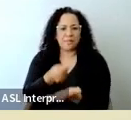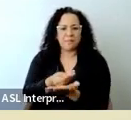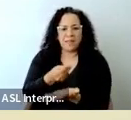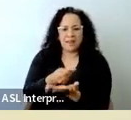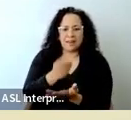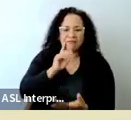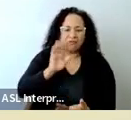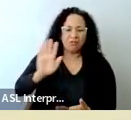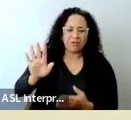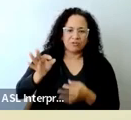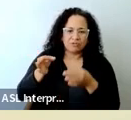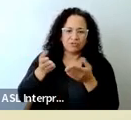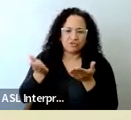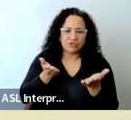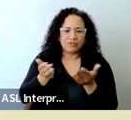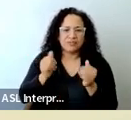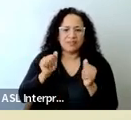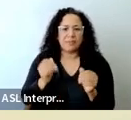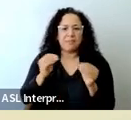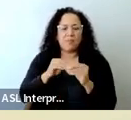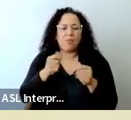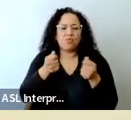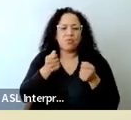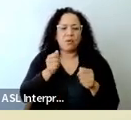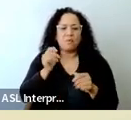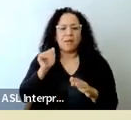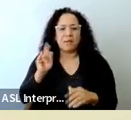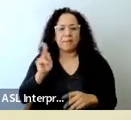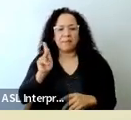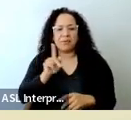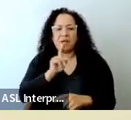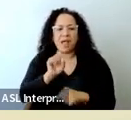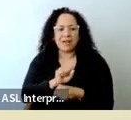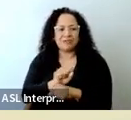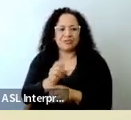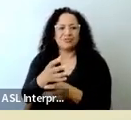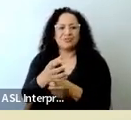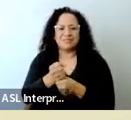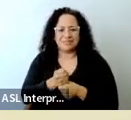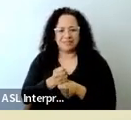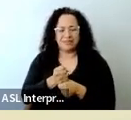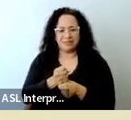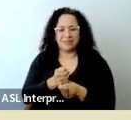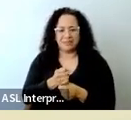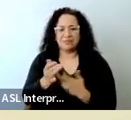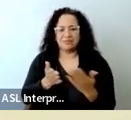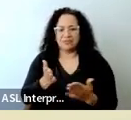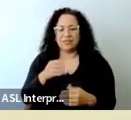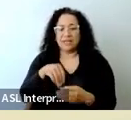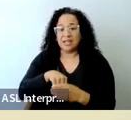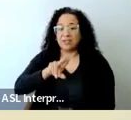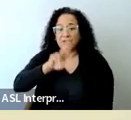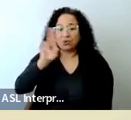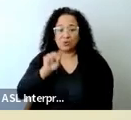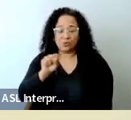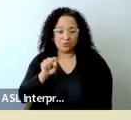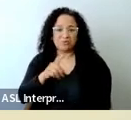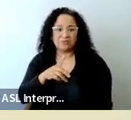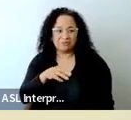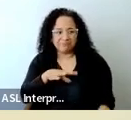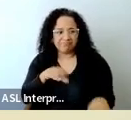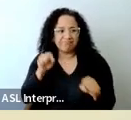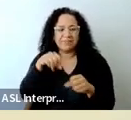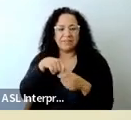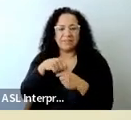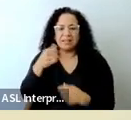their services could be more controlled by the people actually receiving the services. In the United States, that was picked up in the late 80s into